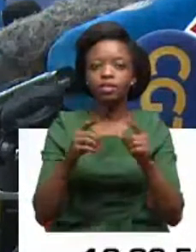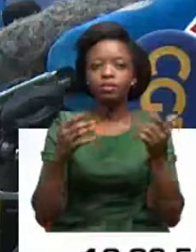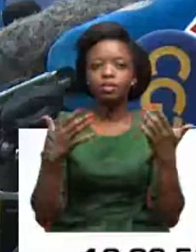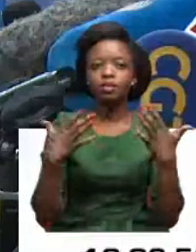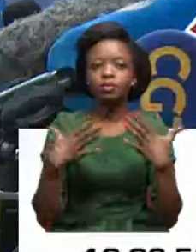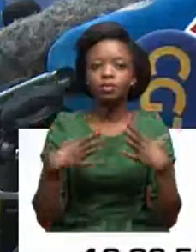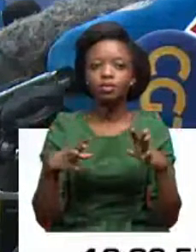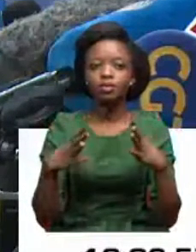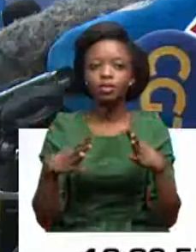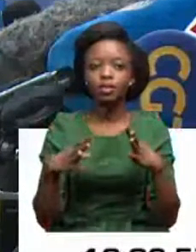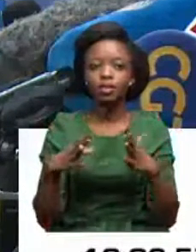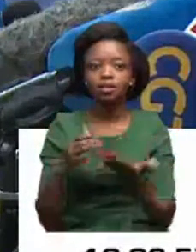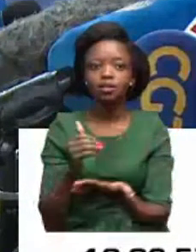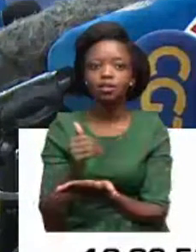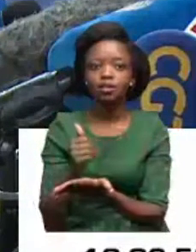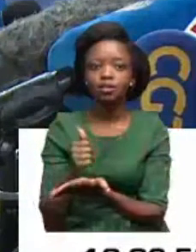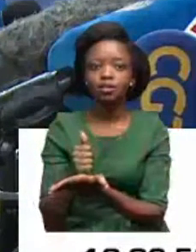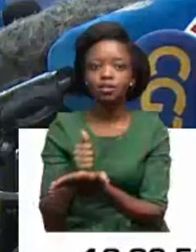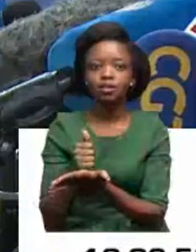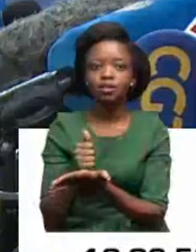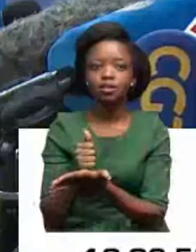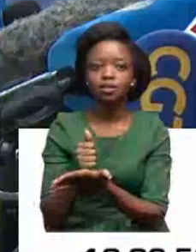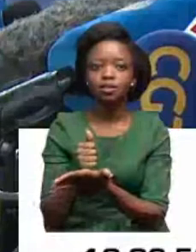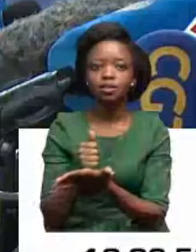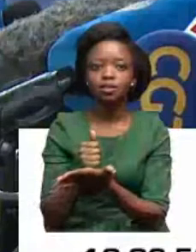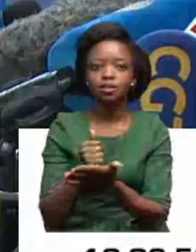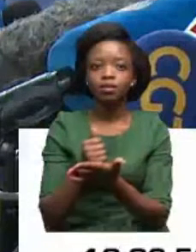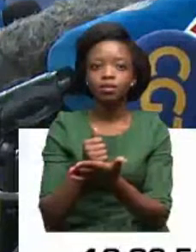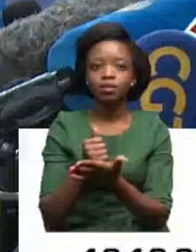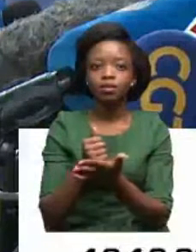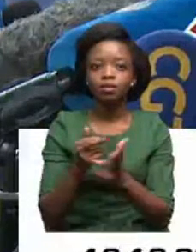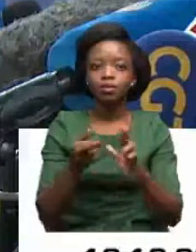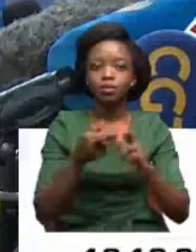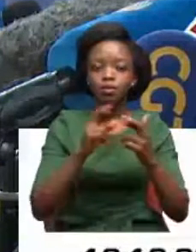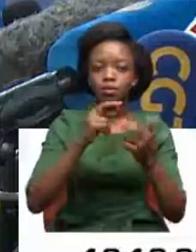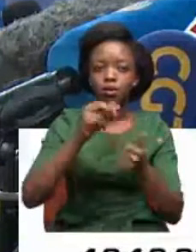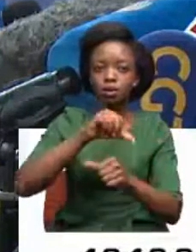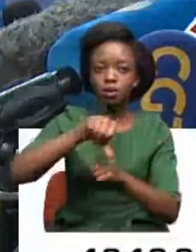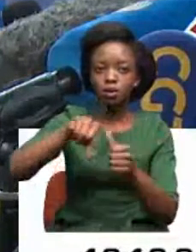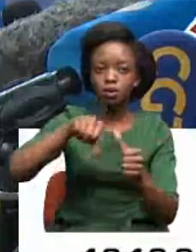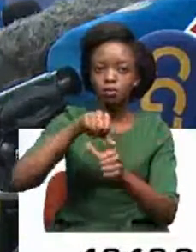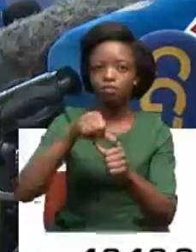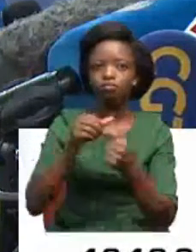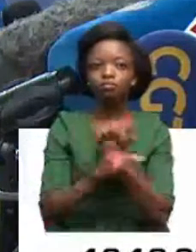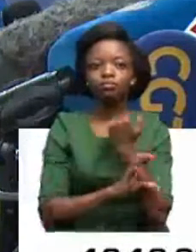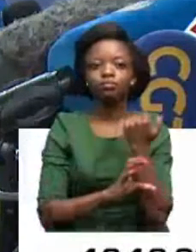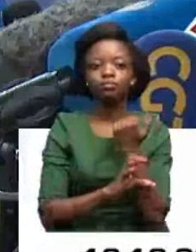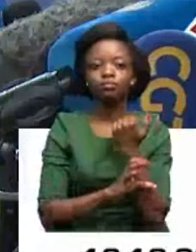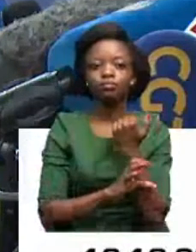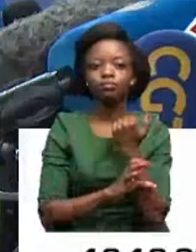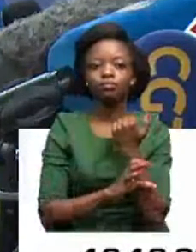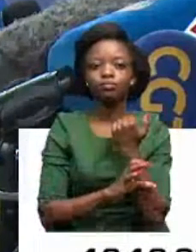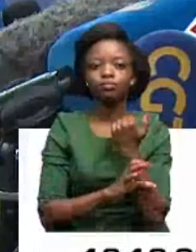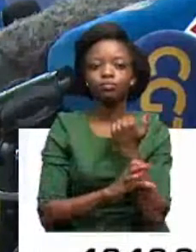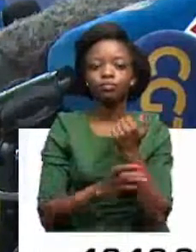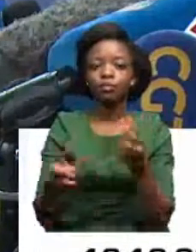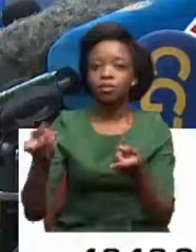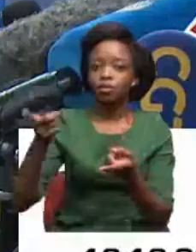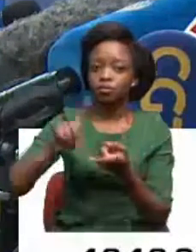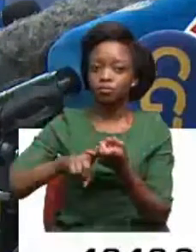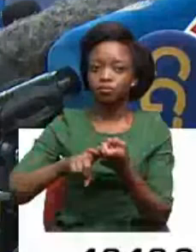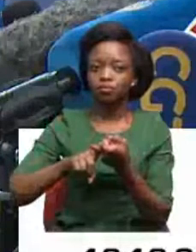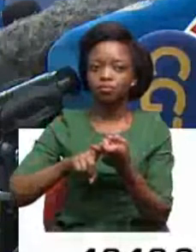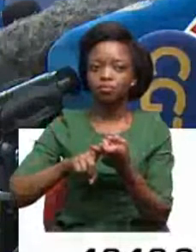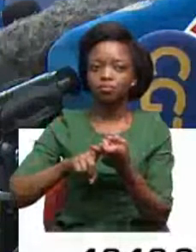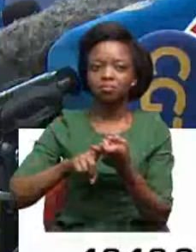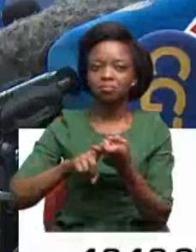activated and is closely monitoring the evolution of the outbreak across the globe. In addition, the rapid